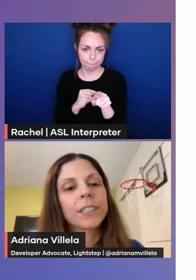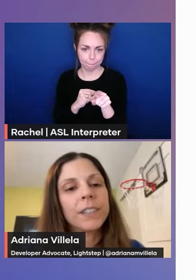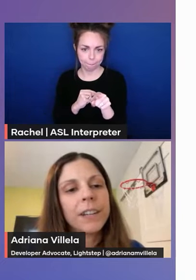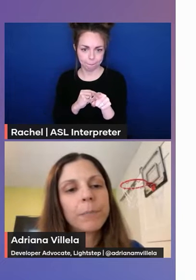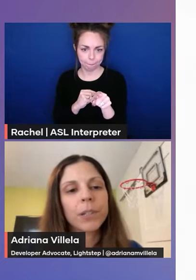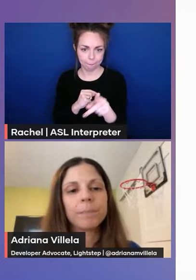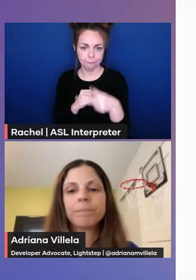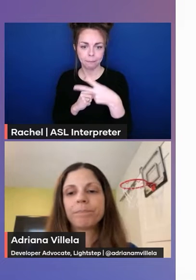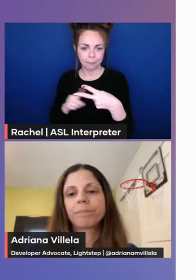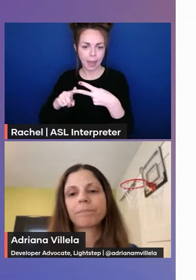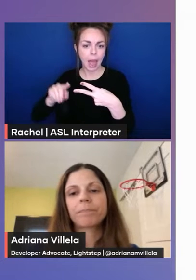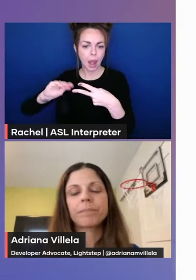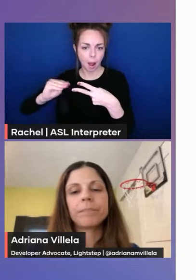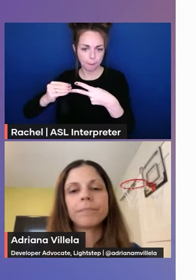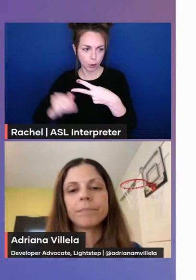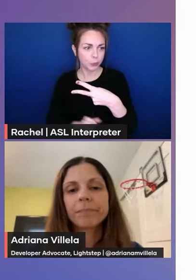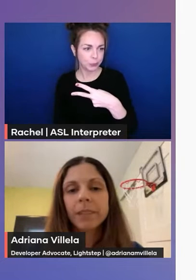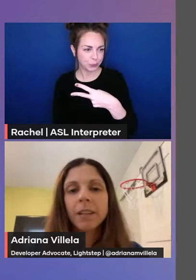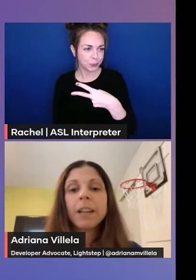the port number.